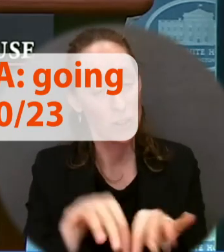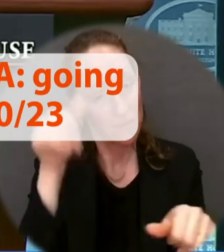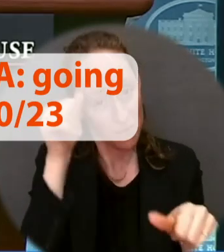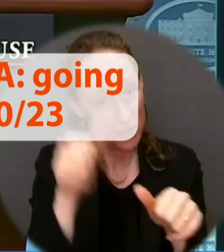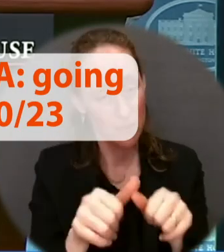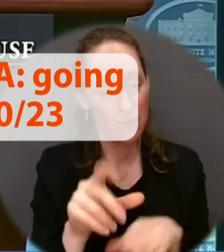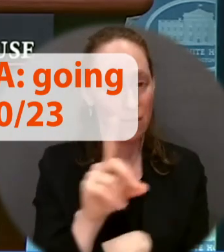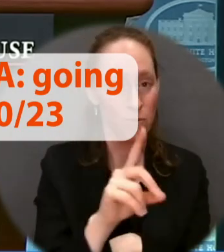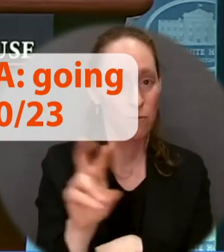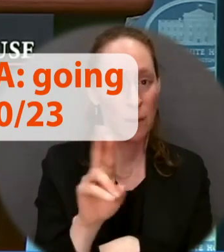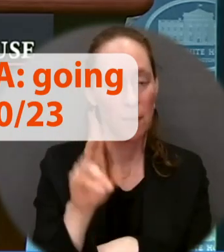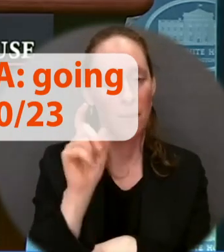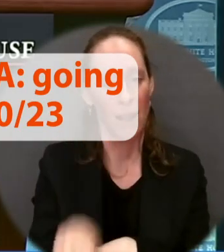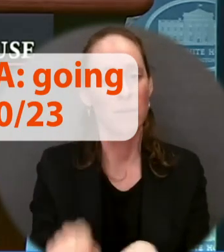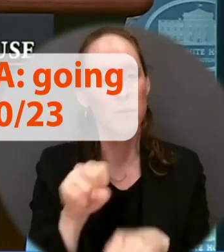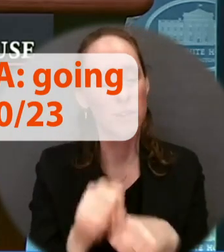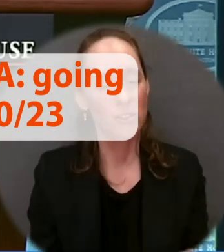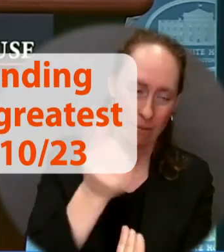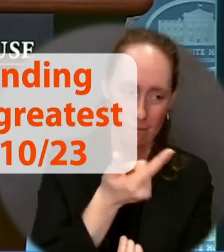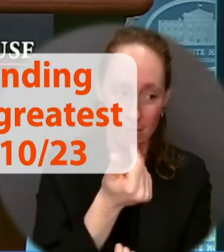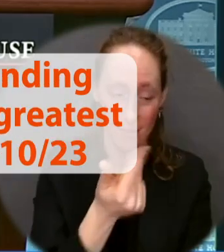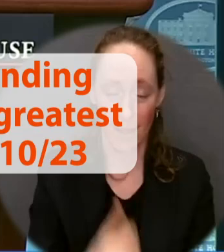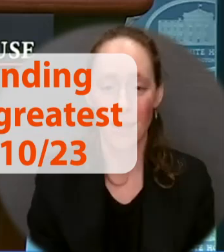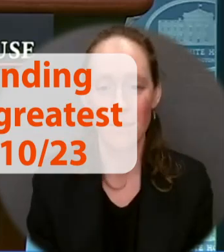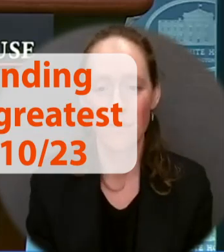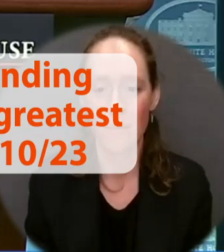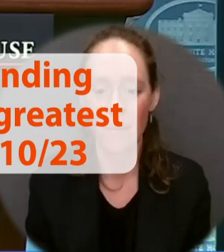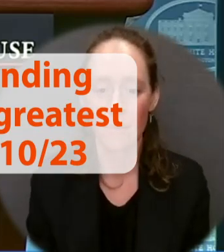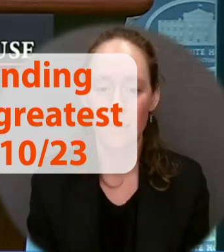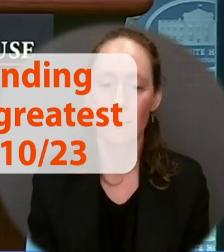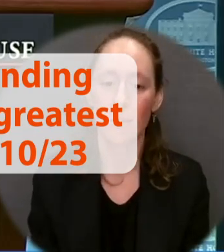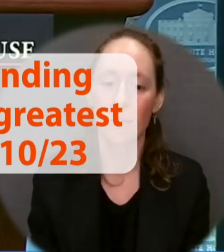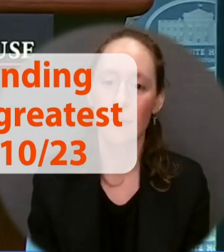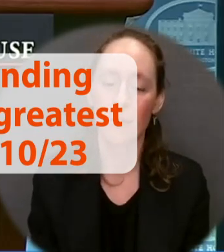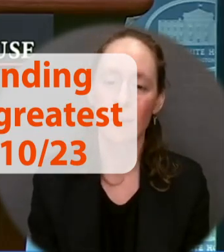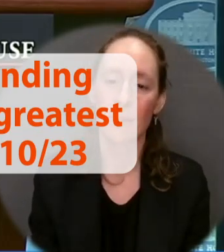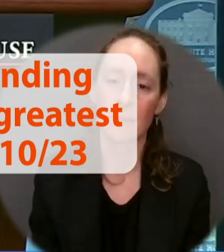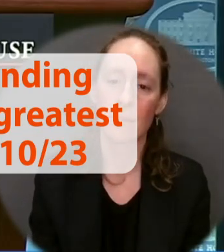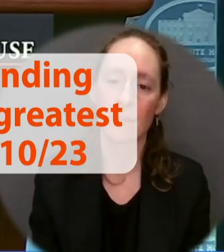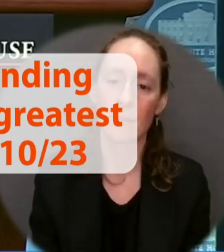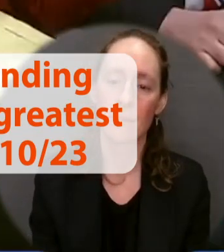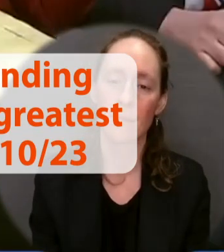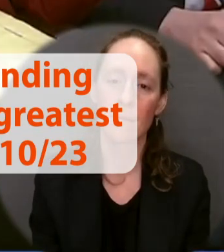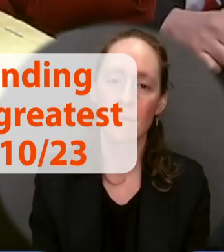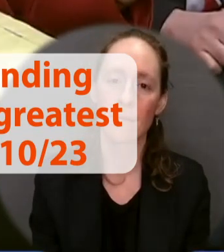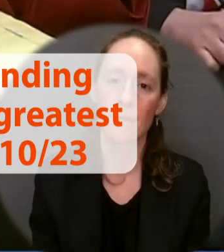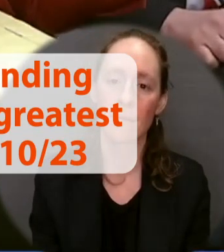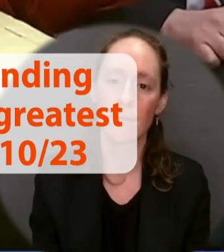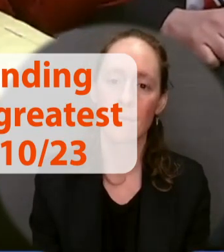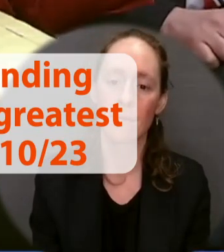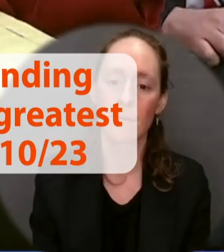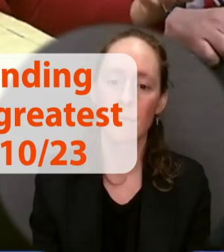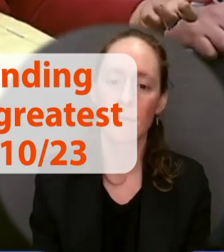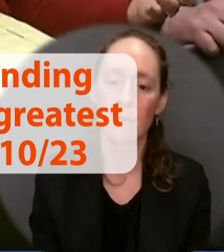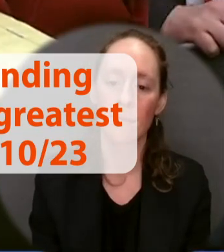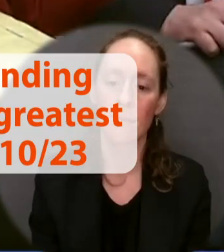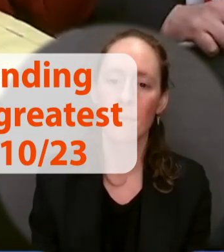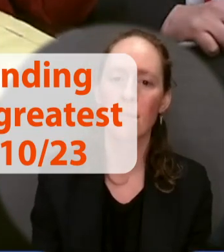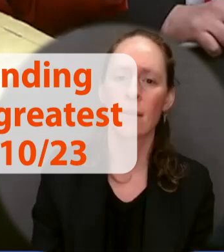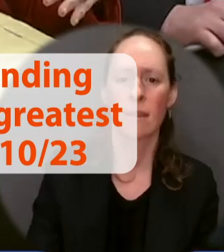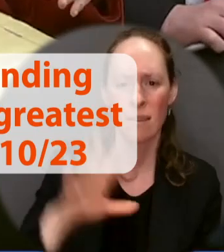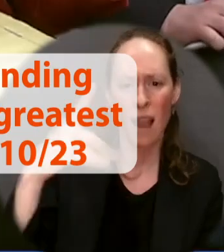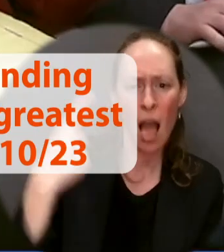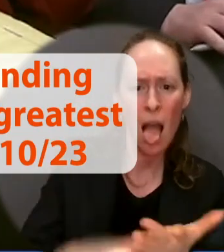to deal with longer-term issues here. That in the budget, you did spend a lot of time talking about your proposals for Medicare,